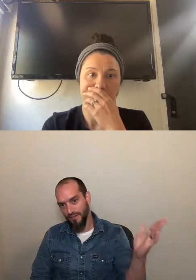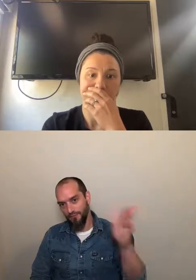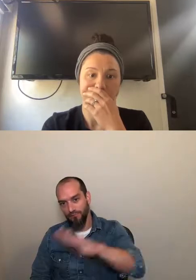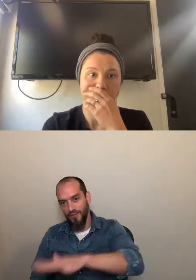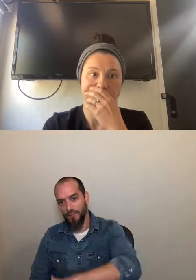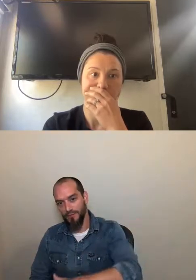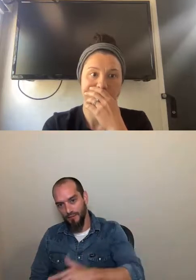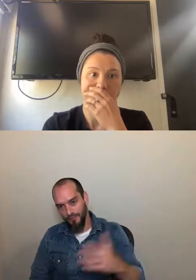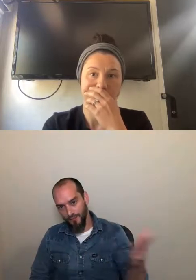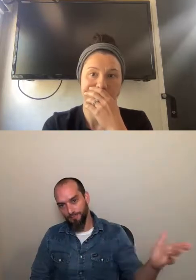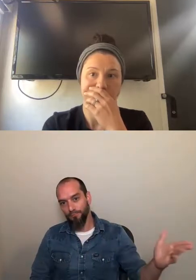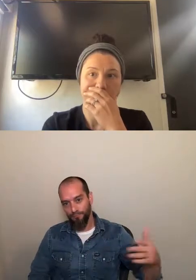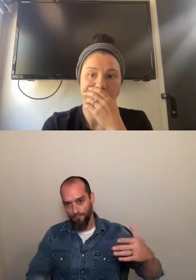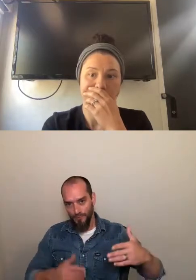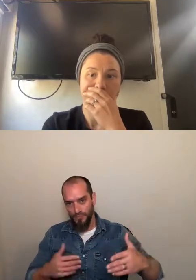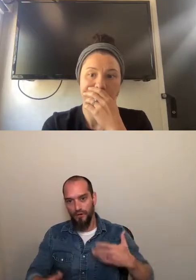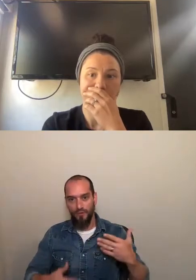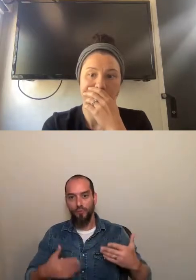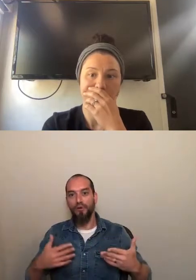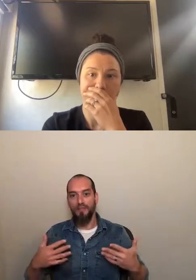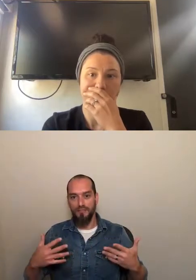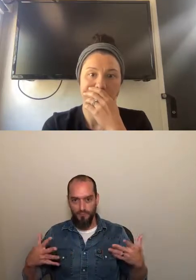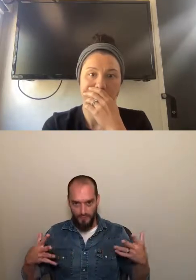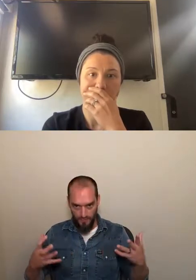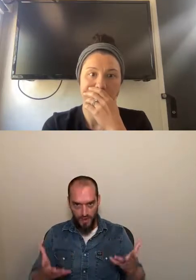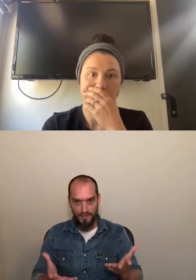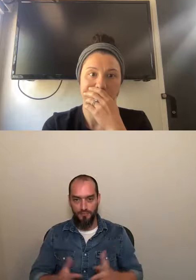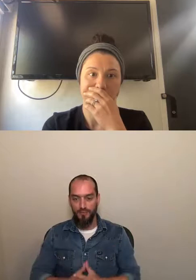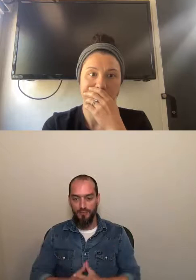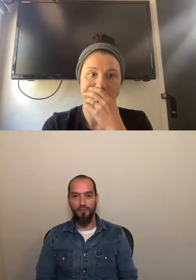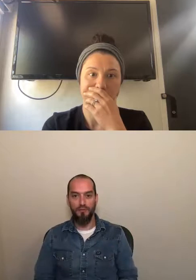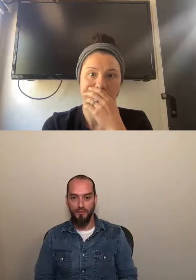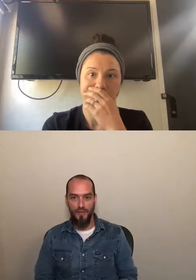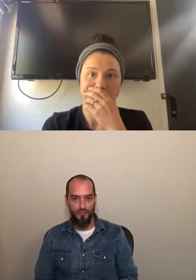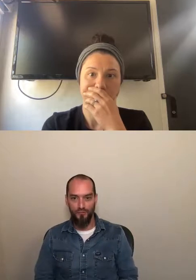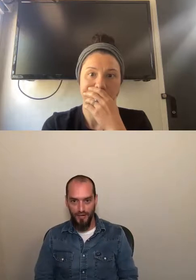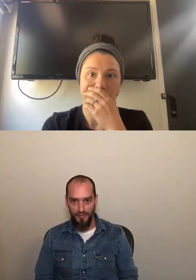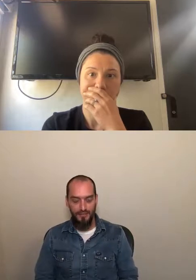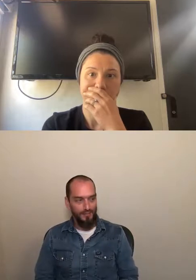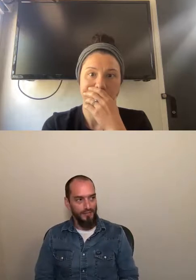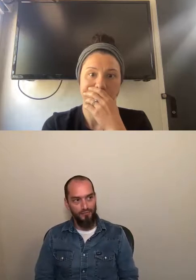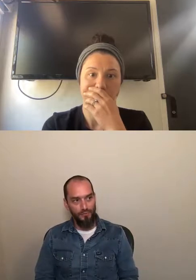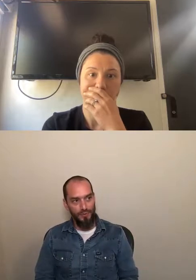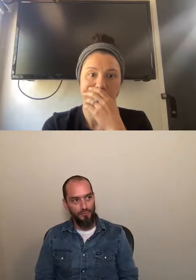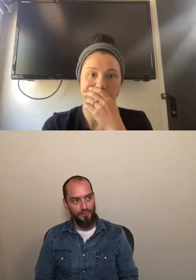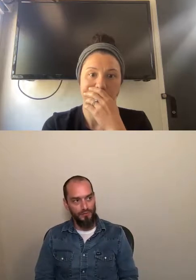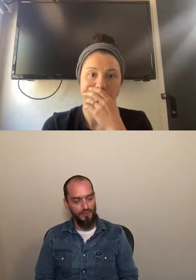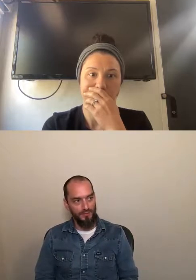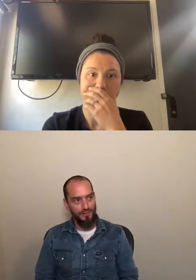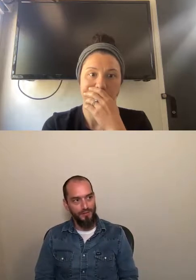they end up flip-flopping. They end up starting their own practice, meaning their eyes have been opened. And yes, you're right. If the